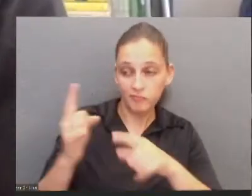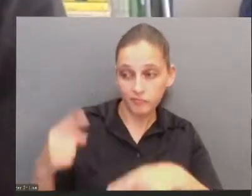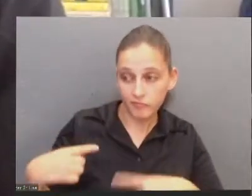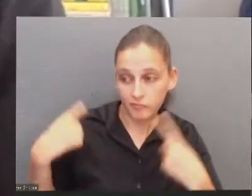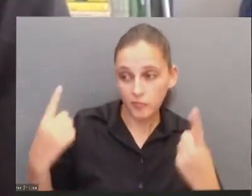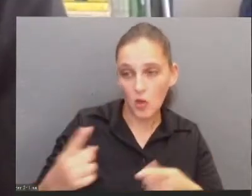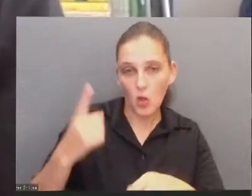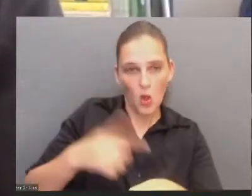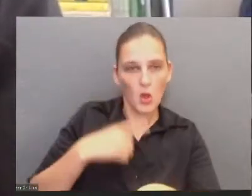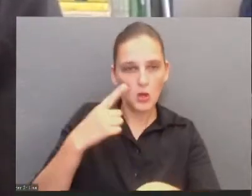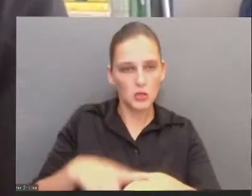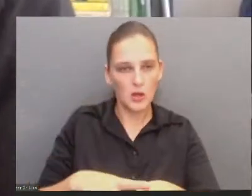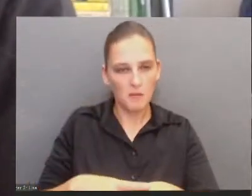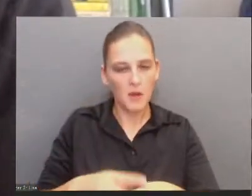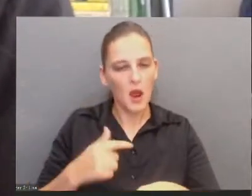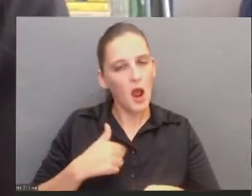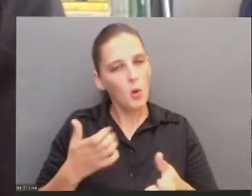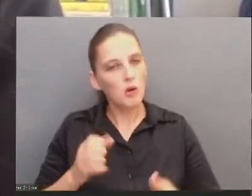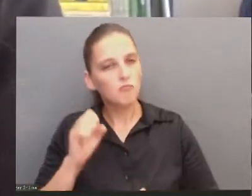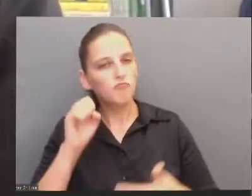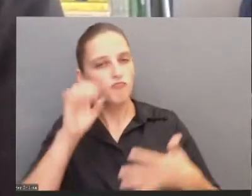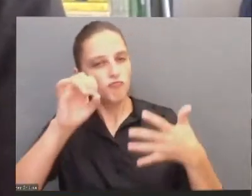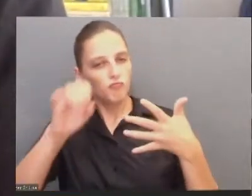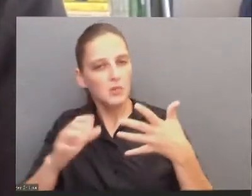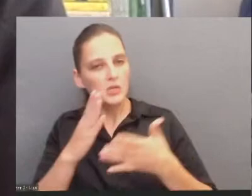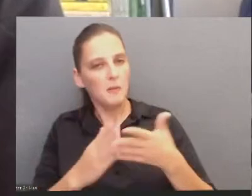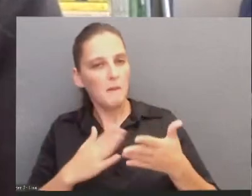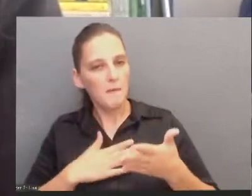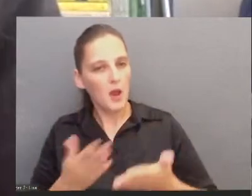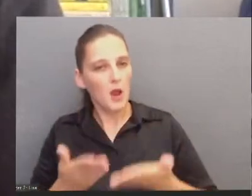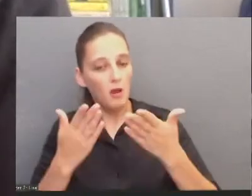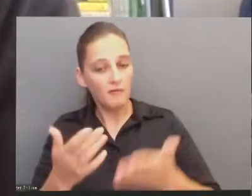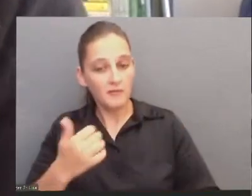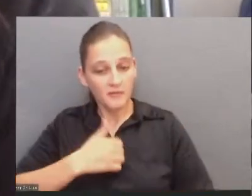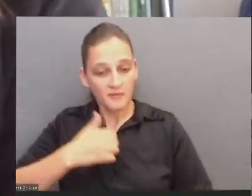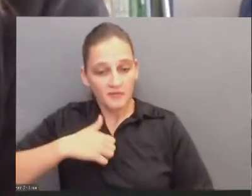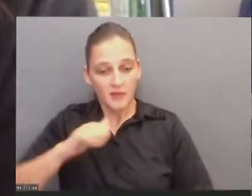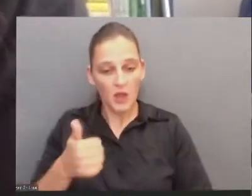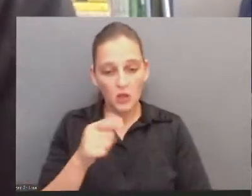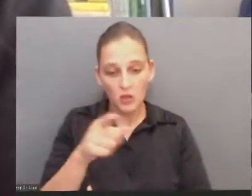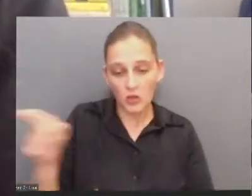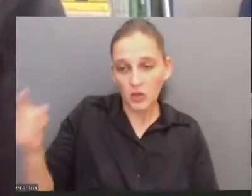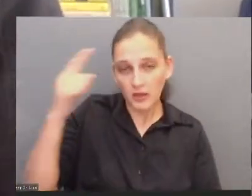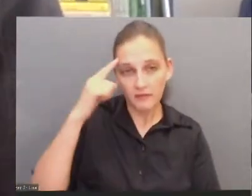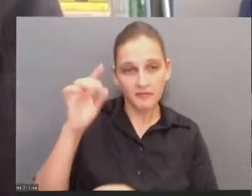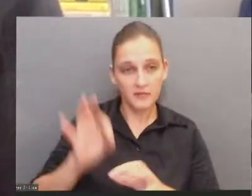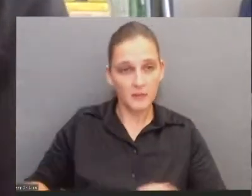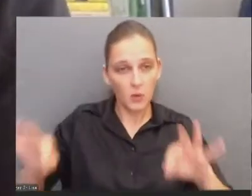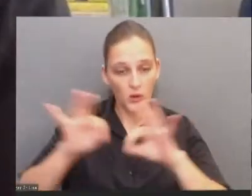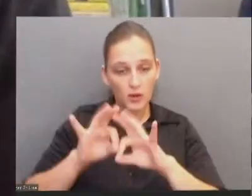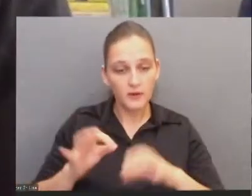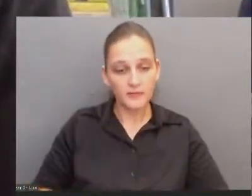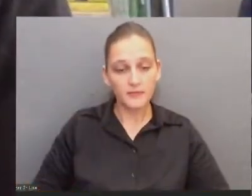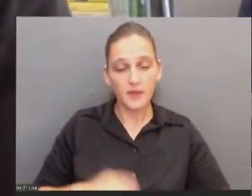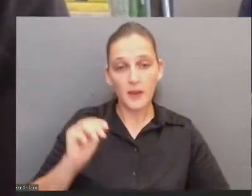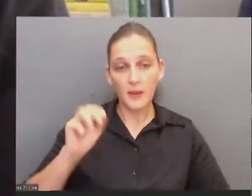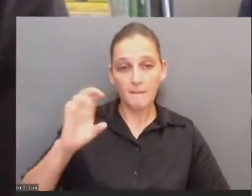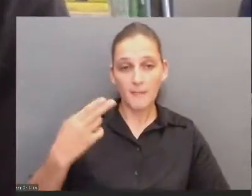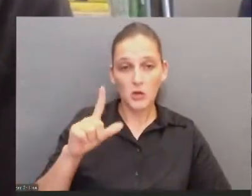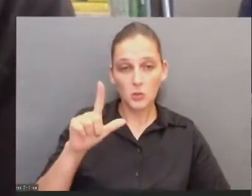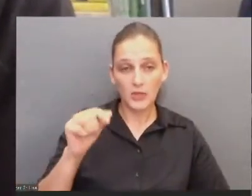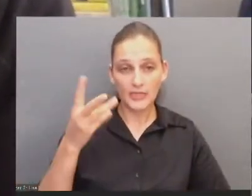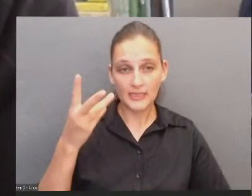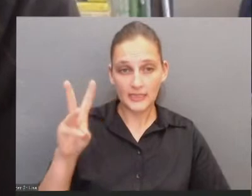highlight a few recommendations that myself and others find important. In March of 2016, I was diagnosed